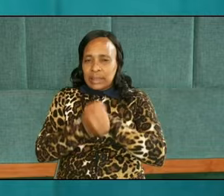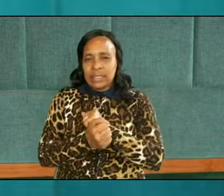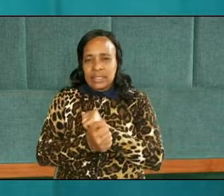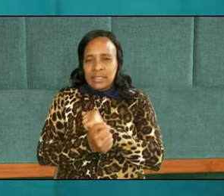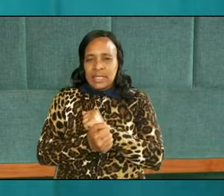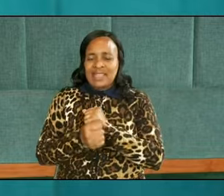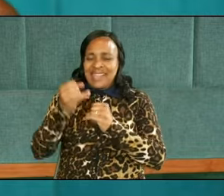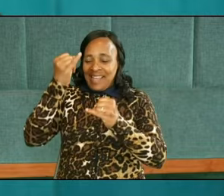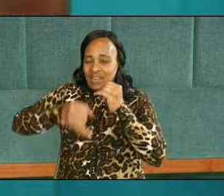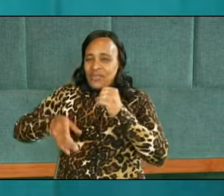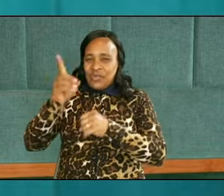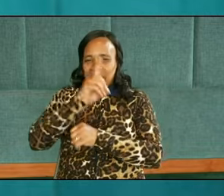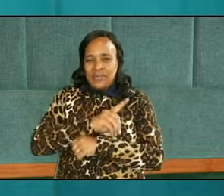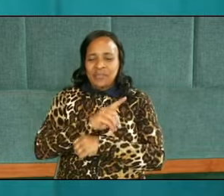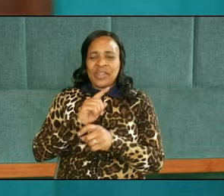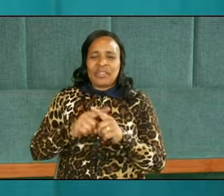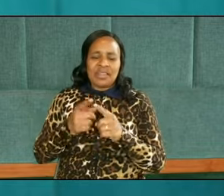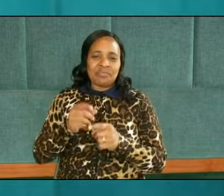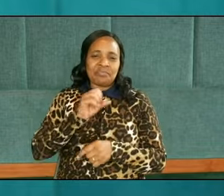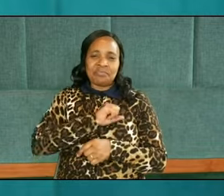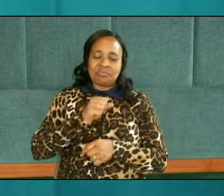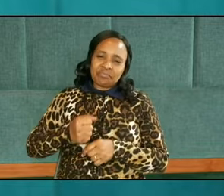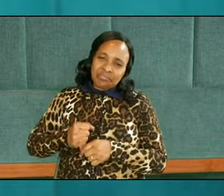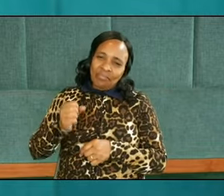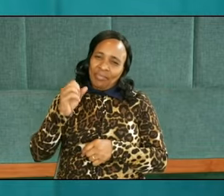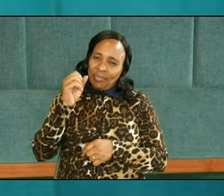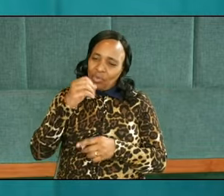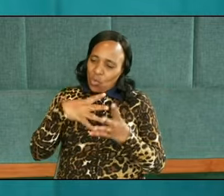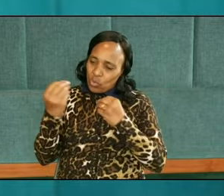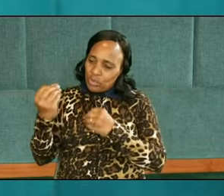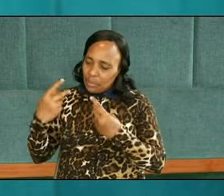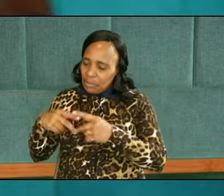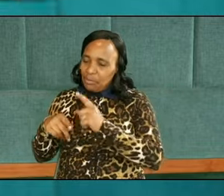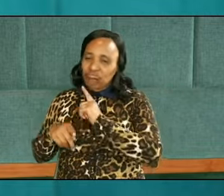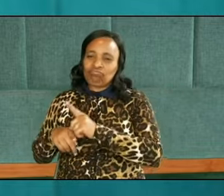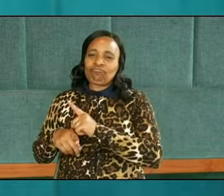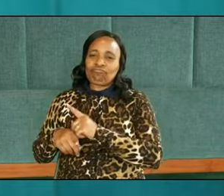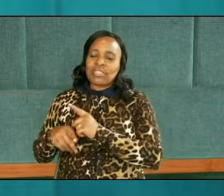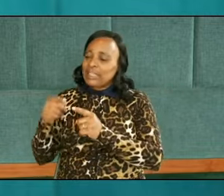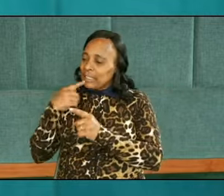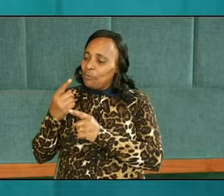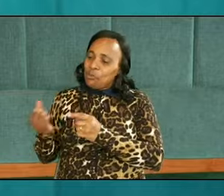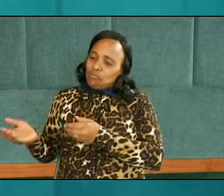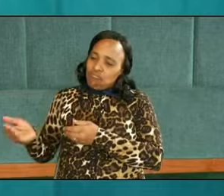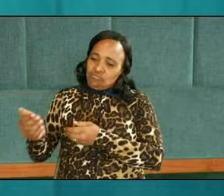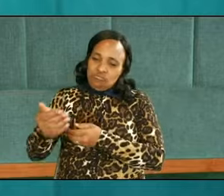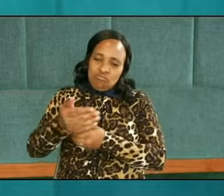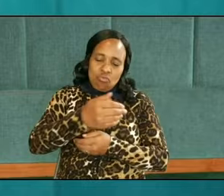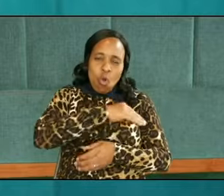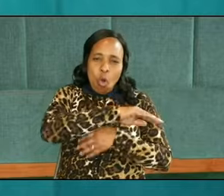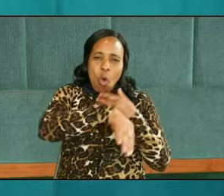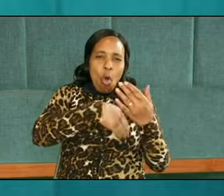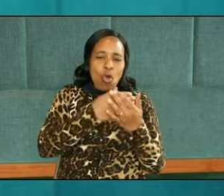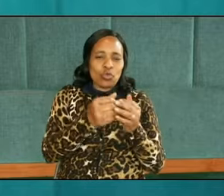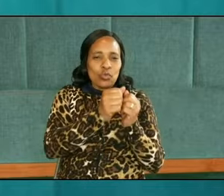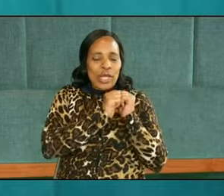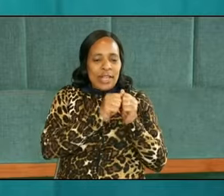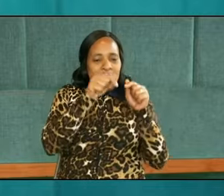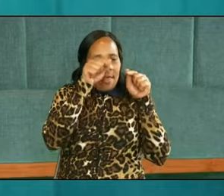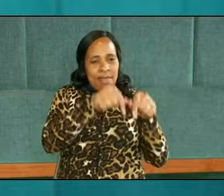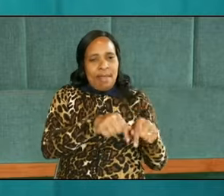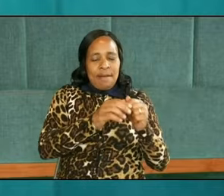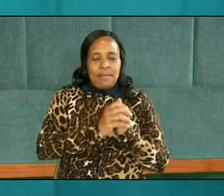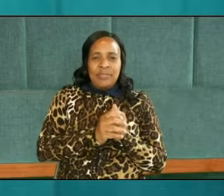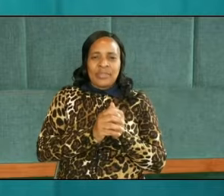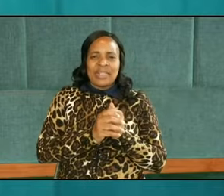day. Then Samuel goes unto the people and says, I want to bring you all together. Gather here. And as